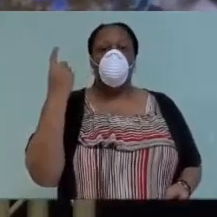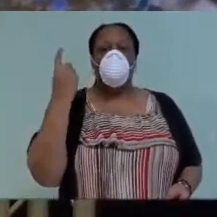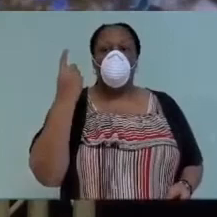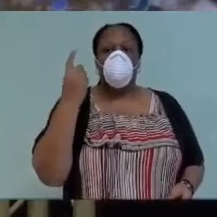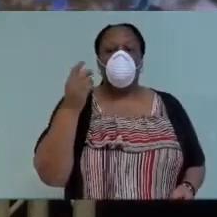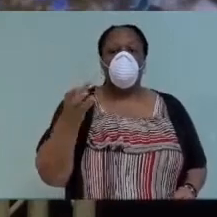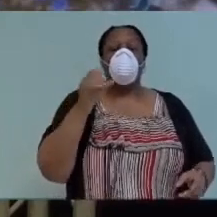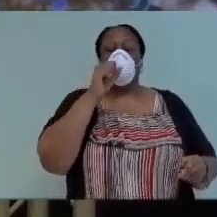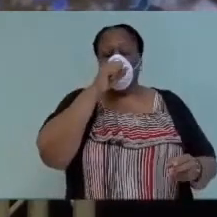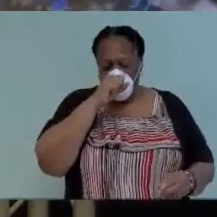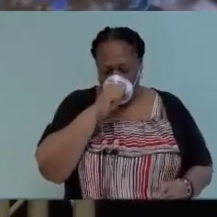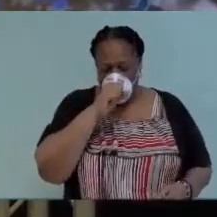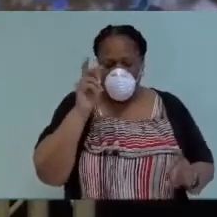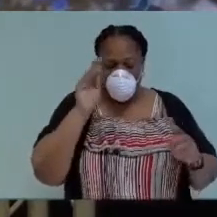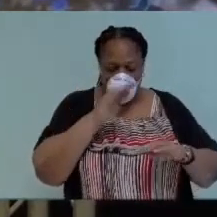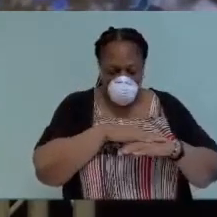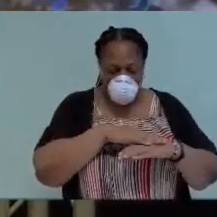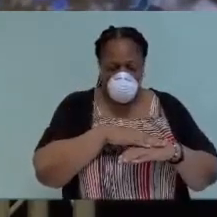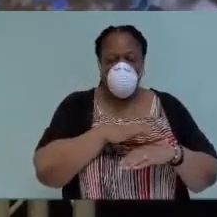infection or immunity.